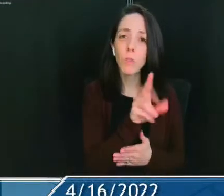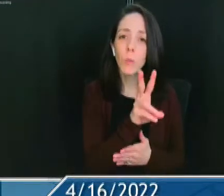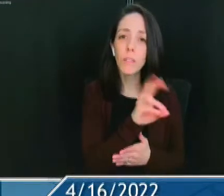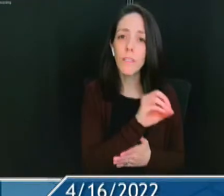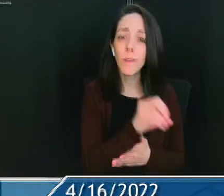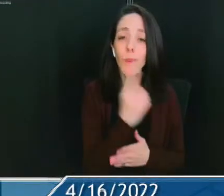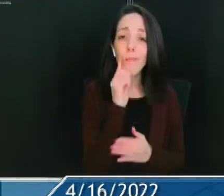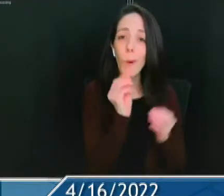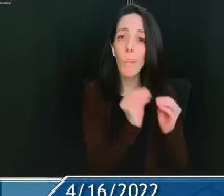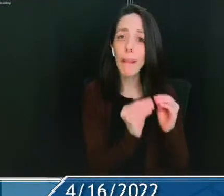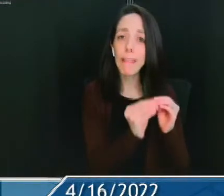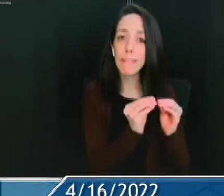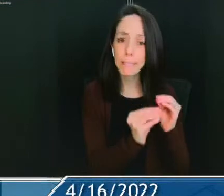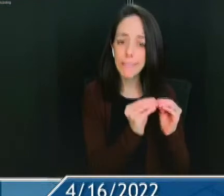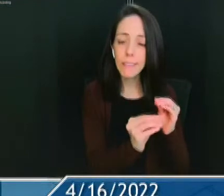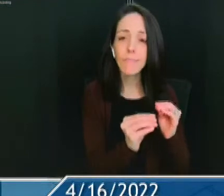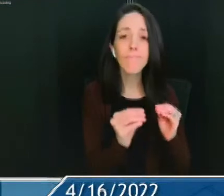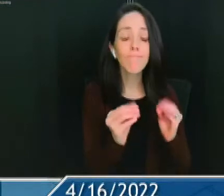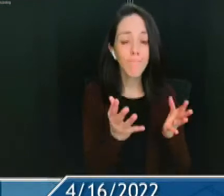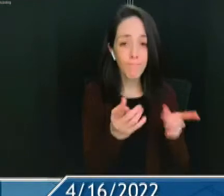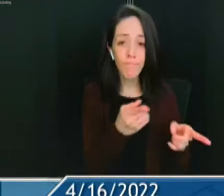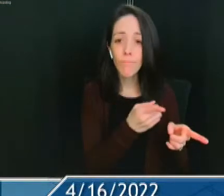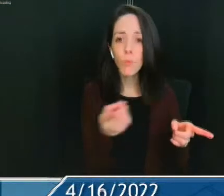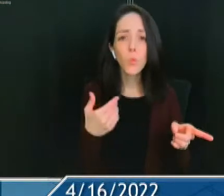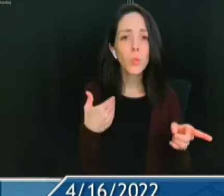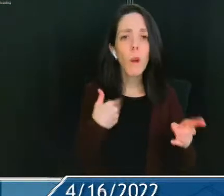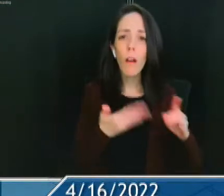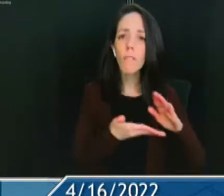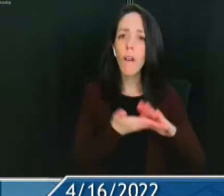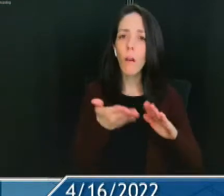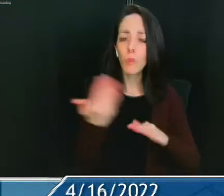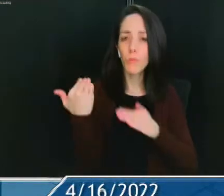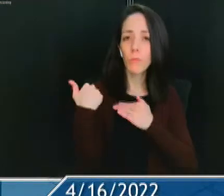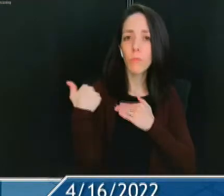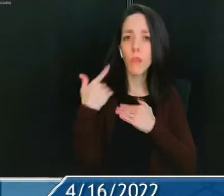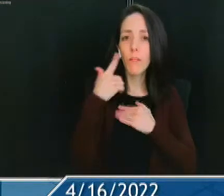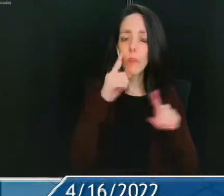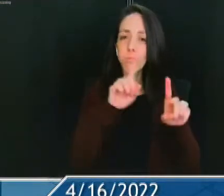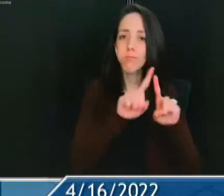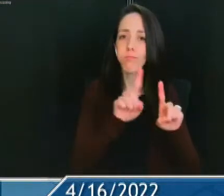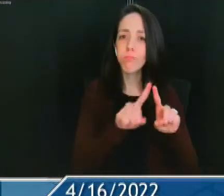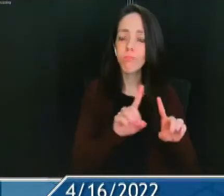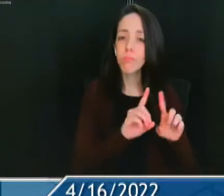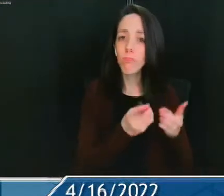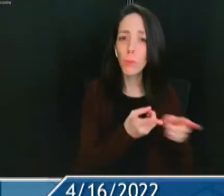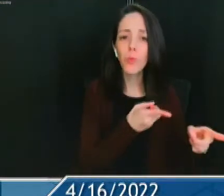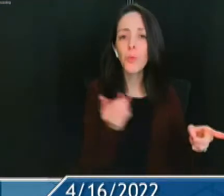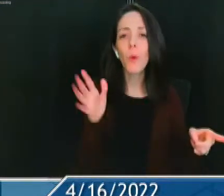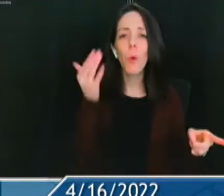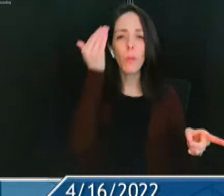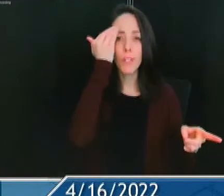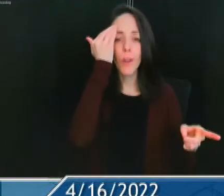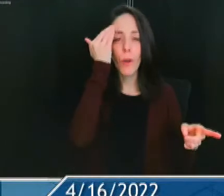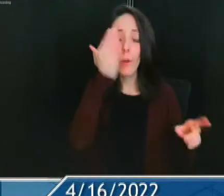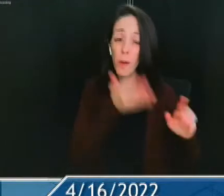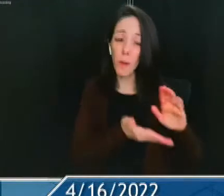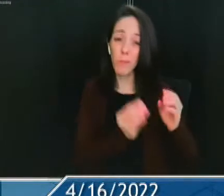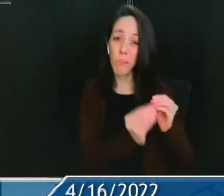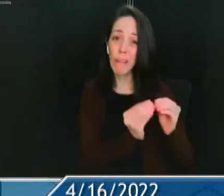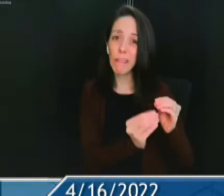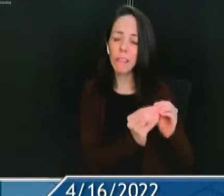maintenance. Since each of you has operating responsibility for various bureaus, you already know maintenance is an